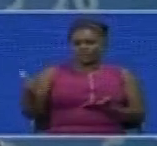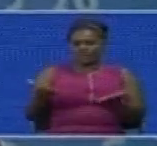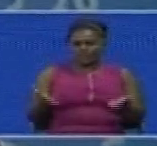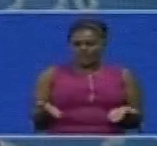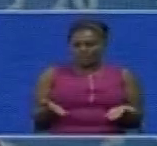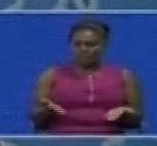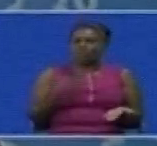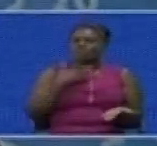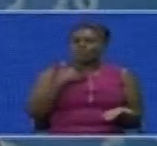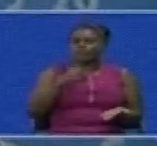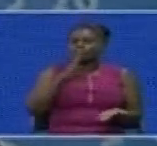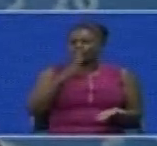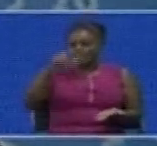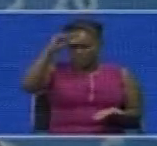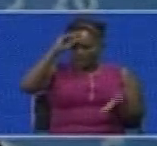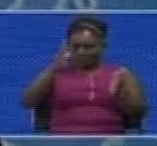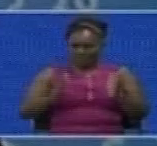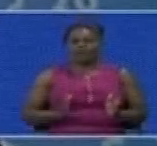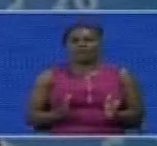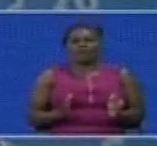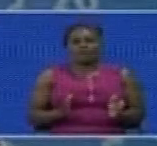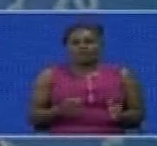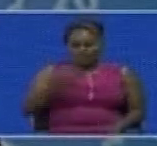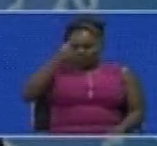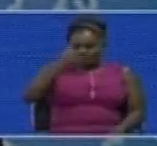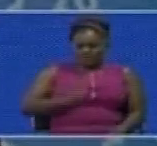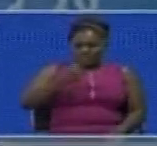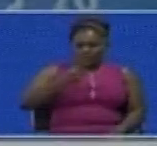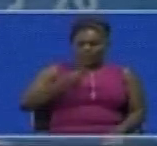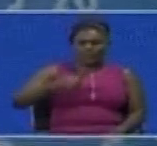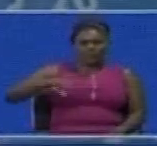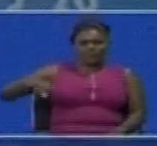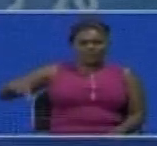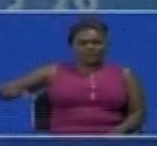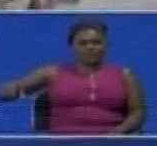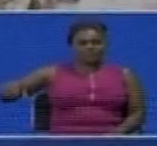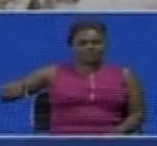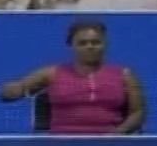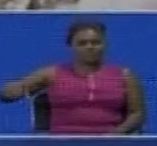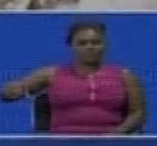held by Governor David Olen Kedienye in Kajiado County.